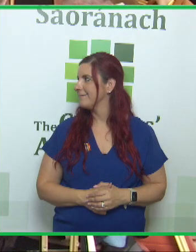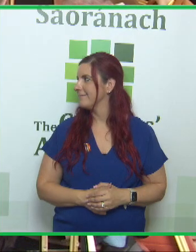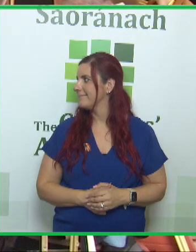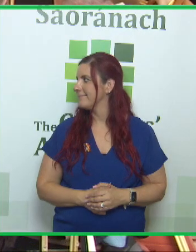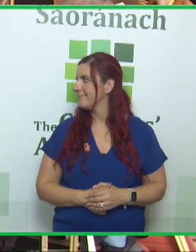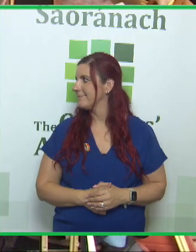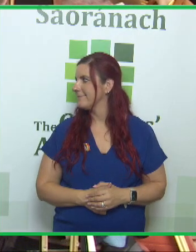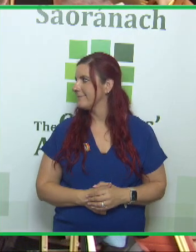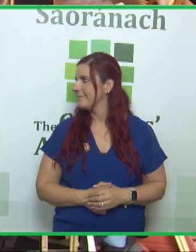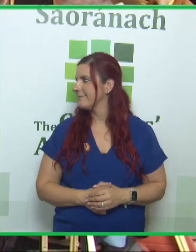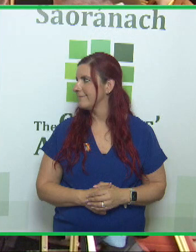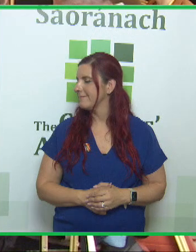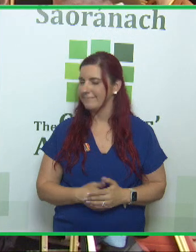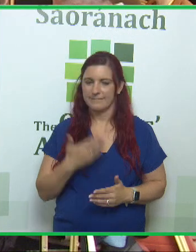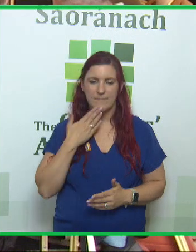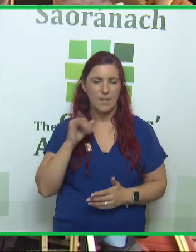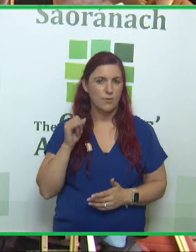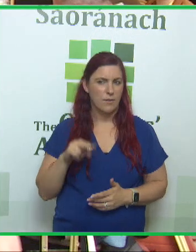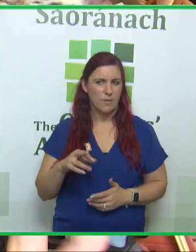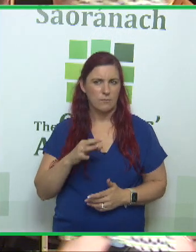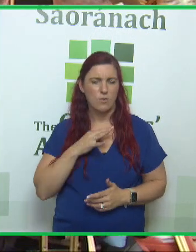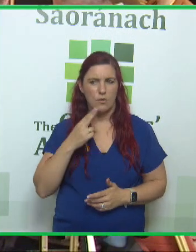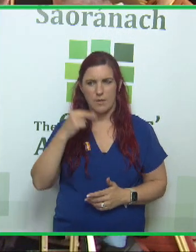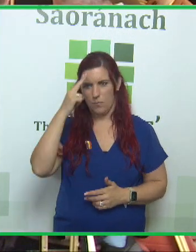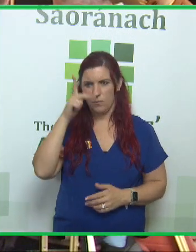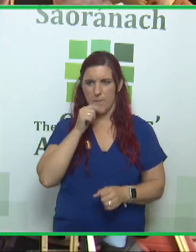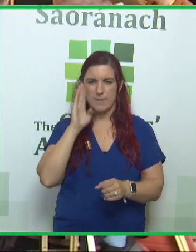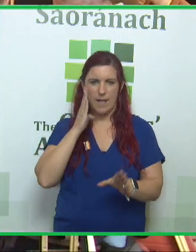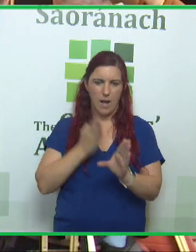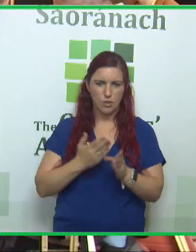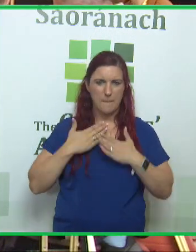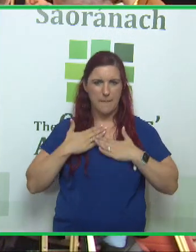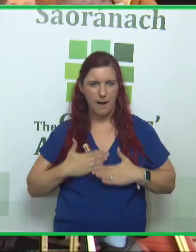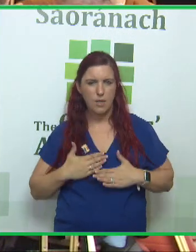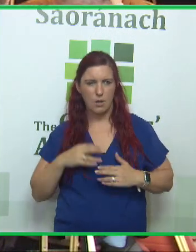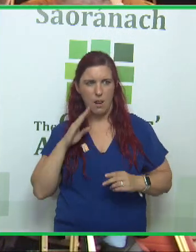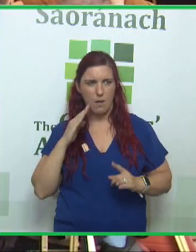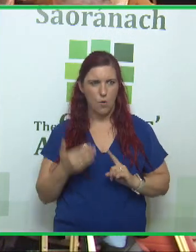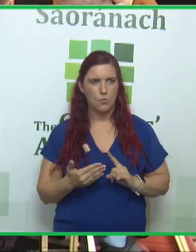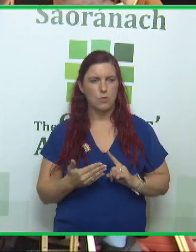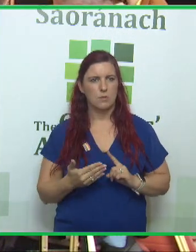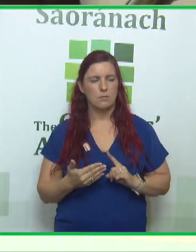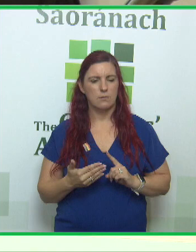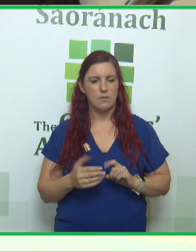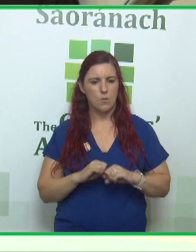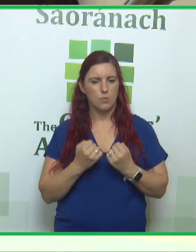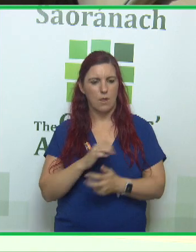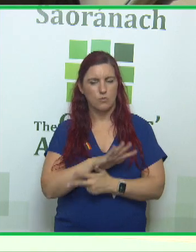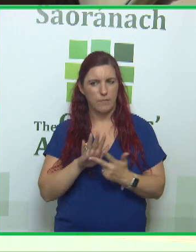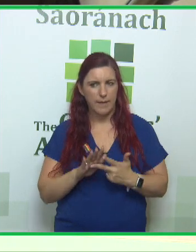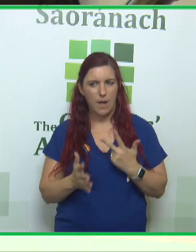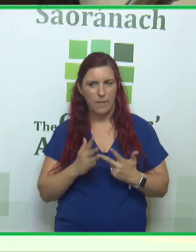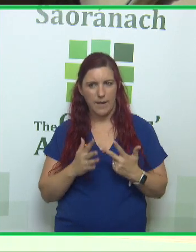Thank you, Sean, and very good insight, certainly for me, in terms of the psychological, biological and social issues that can interact.